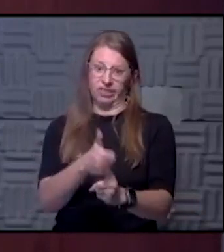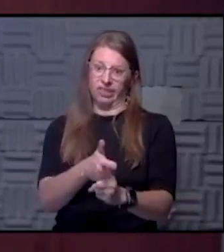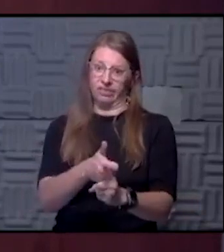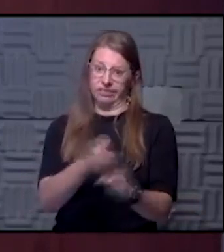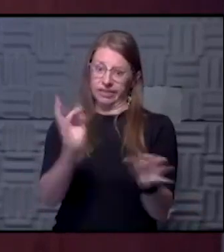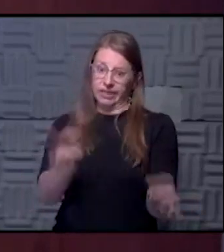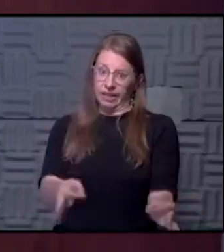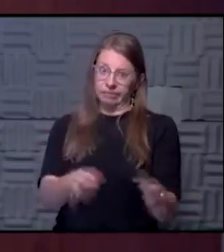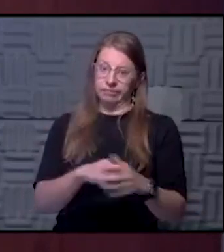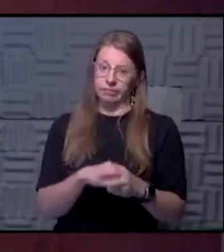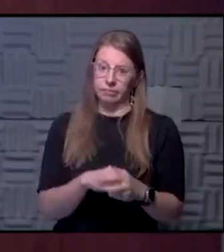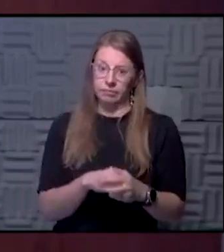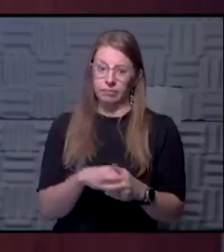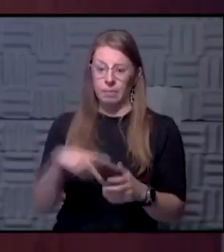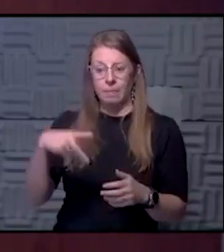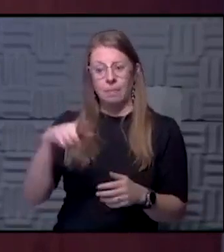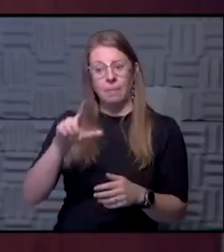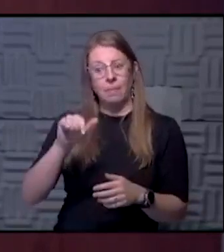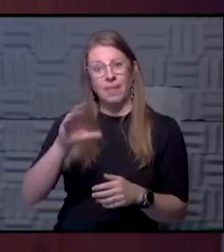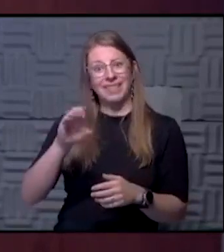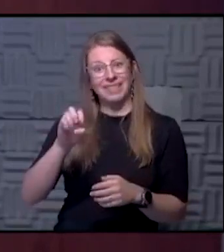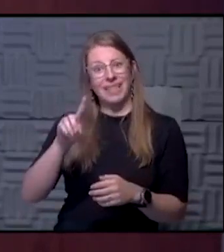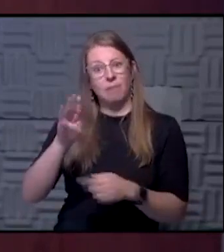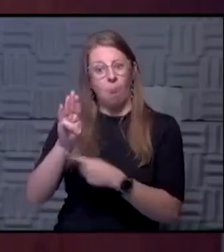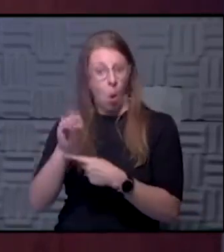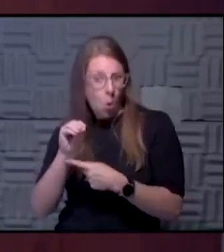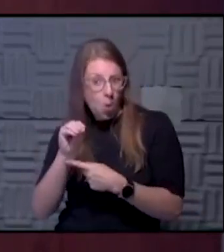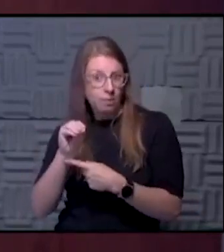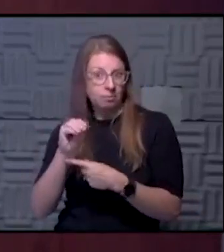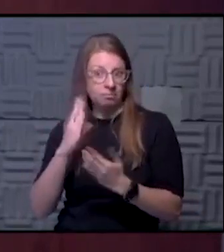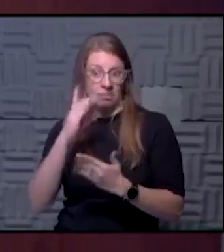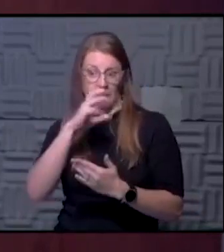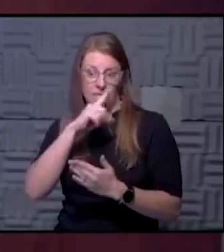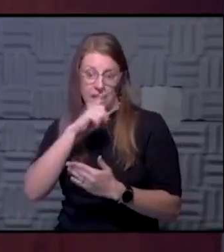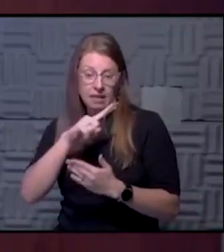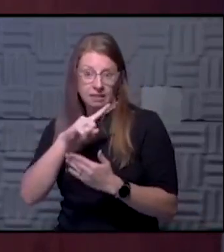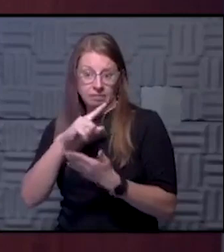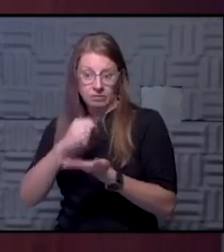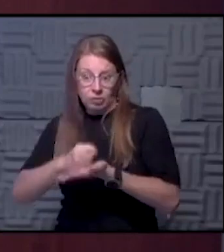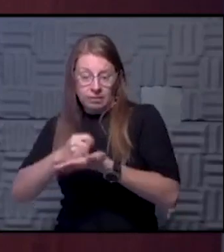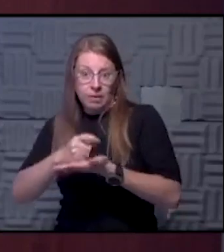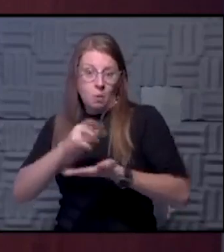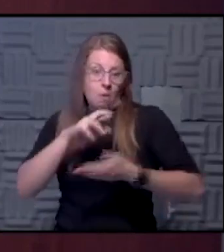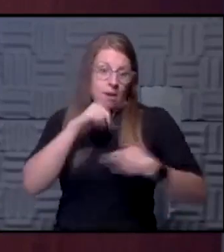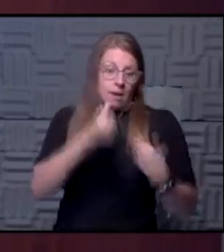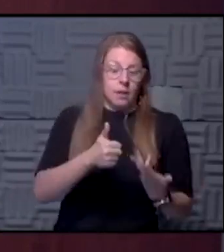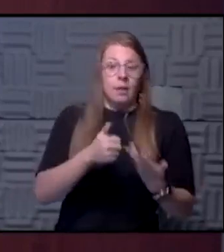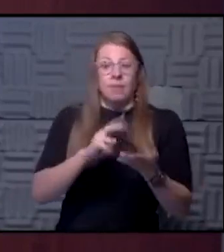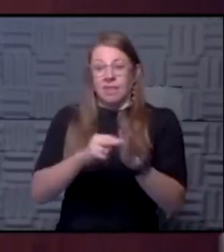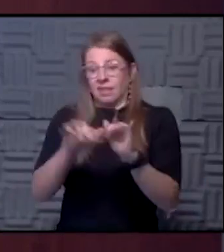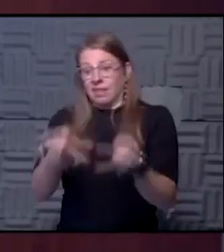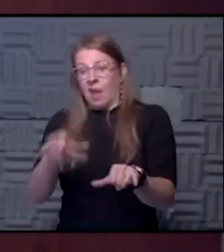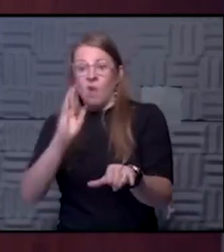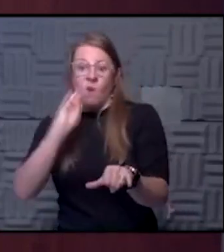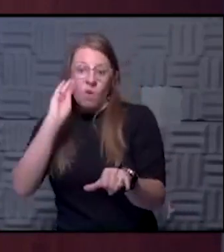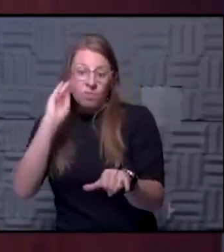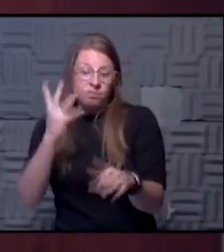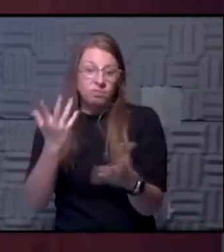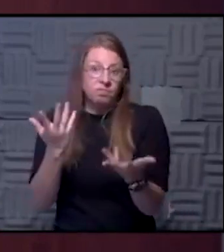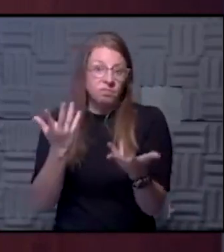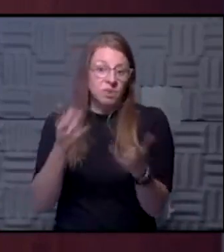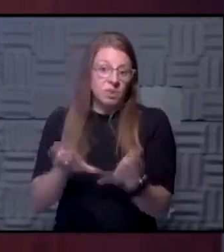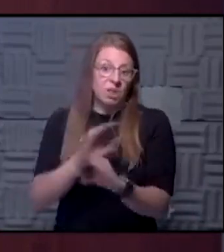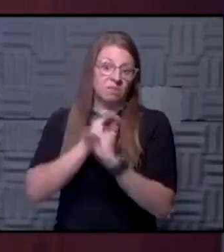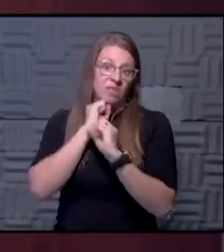may get placebo as part of this. Mm-hmm. But the nice thing is, instead of staying at home and not